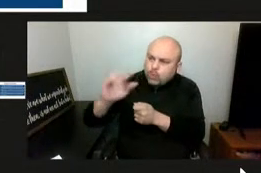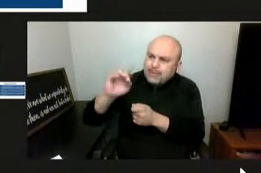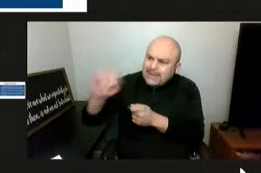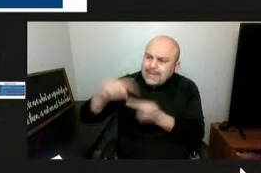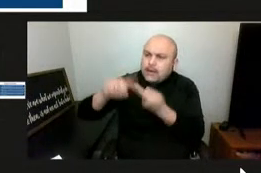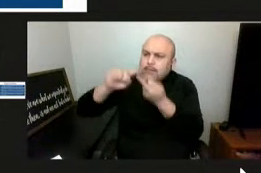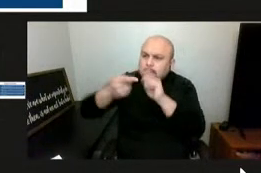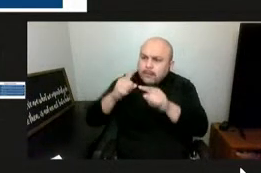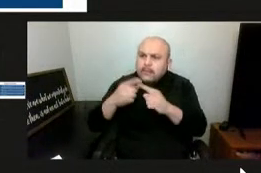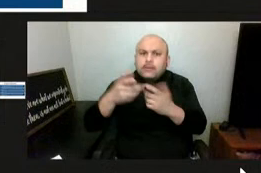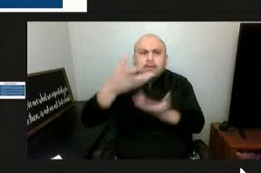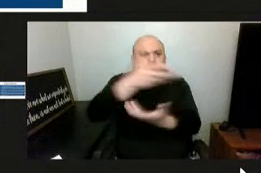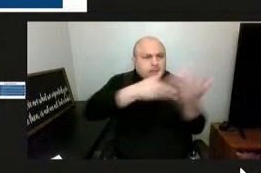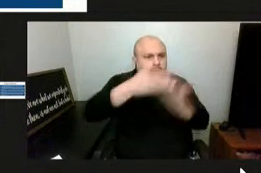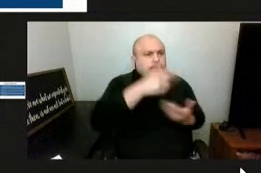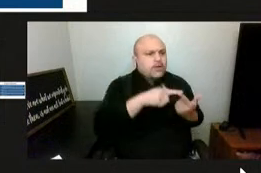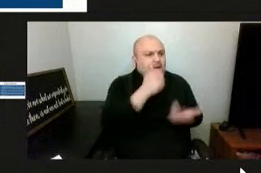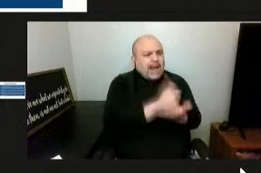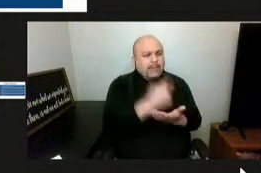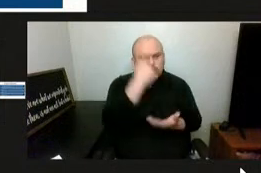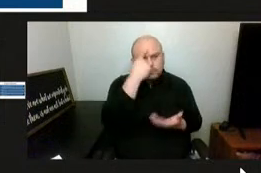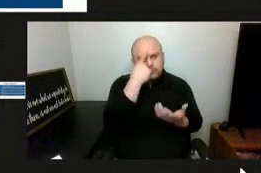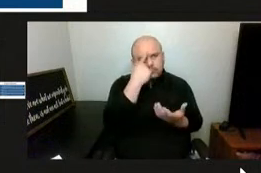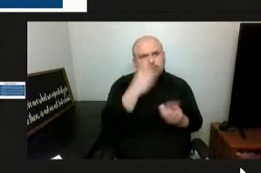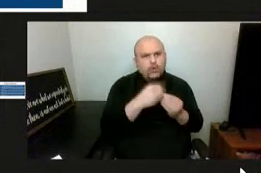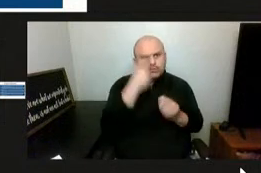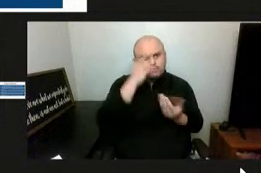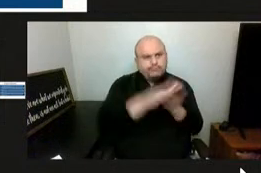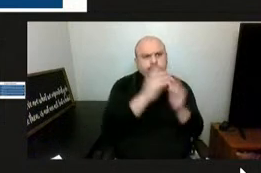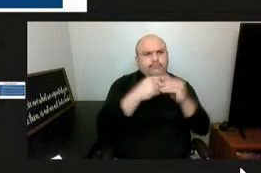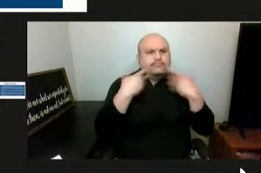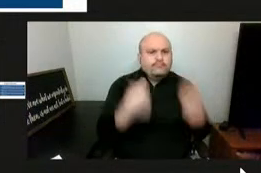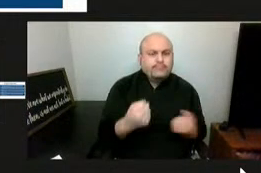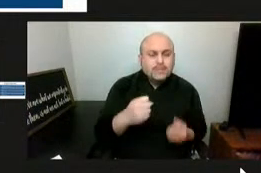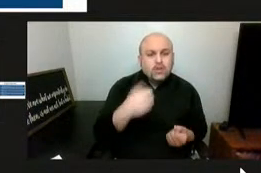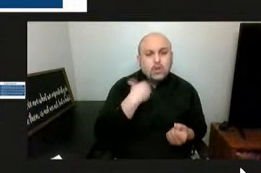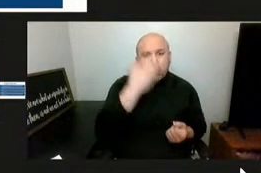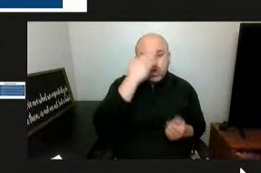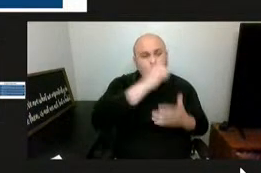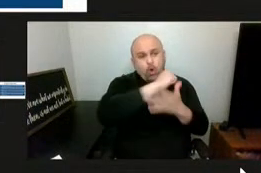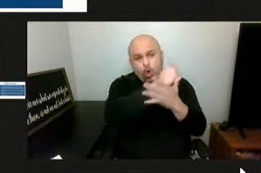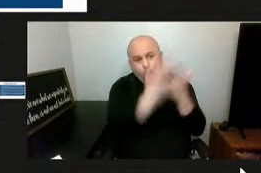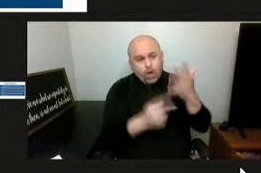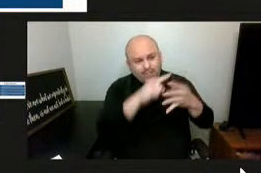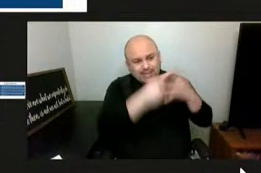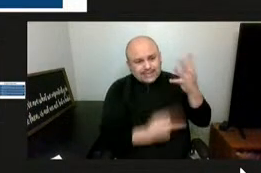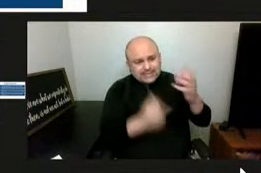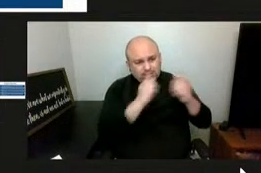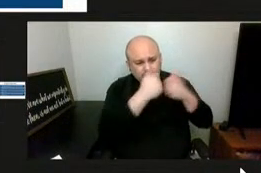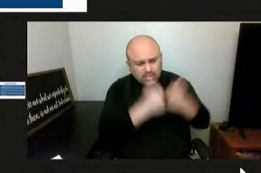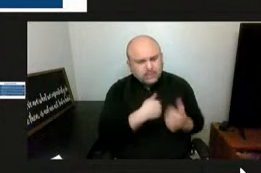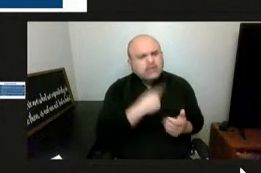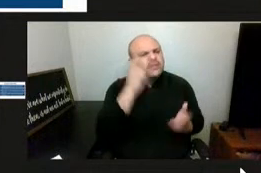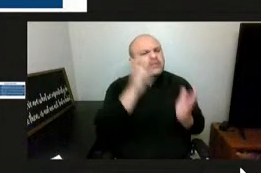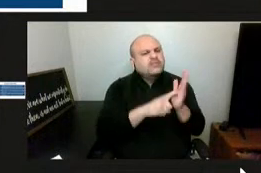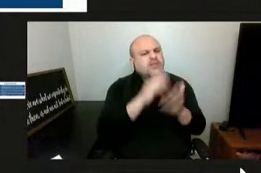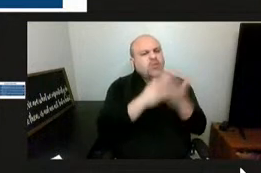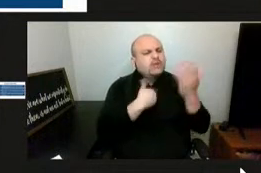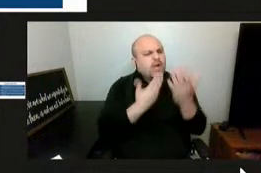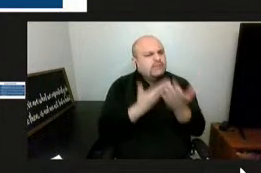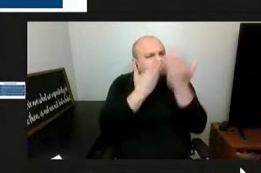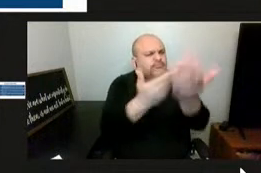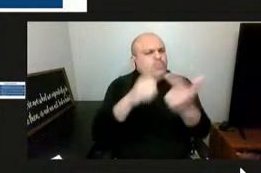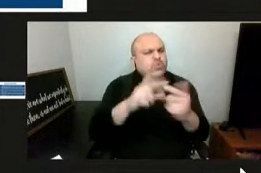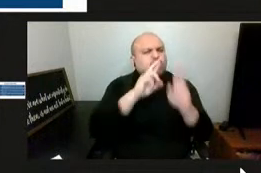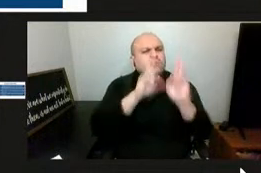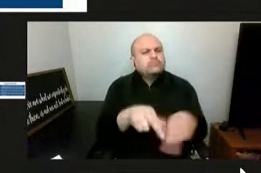health and well-being. So knowing these were the challenges, we identified a set of recommendations to respond in both the